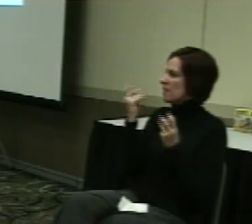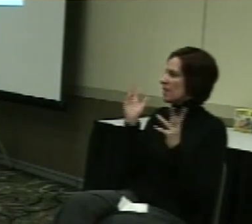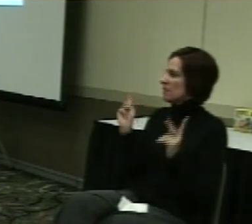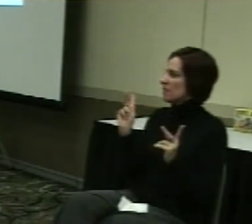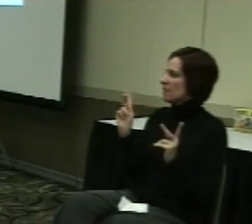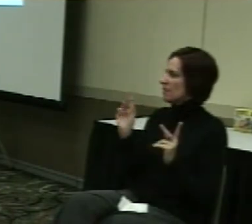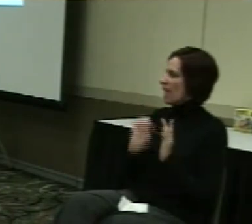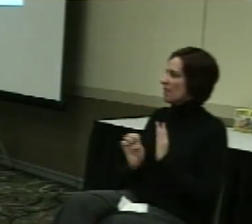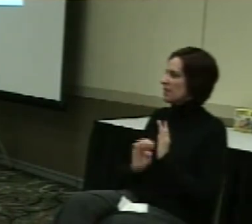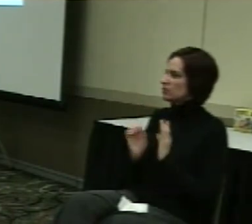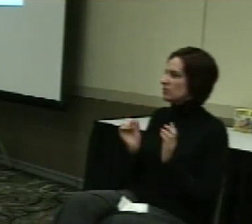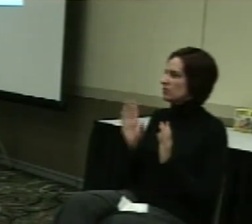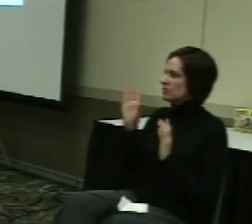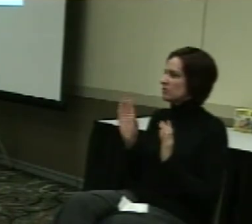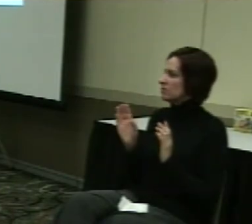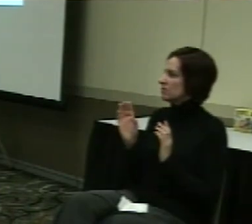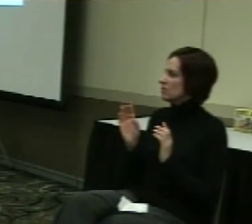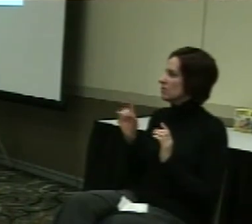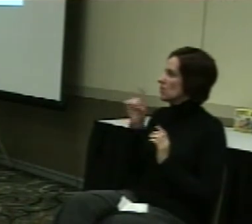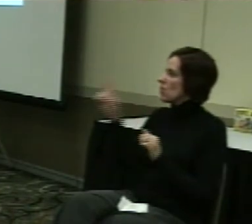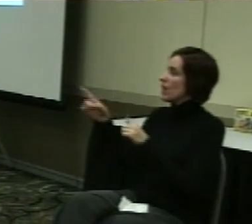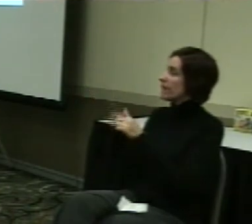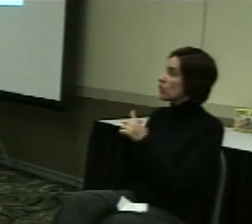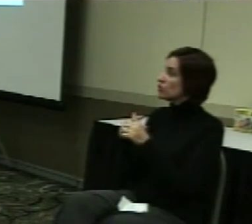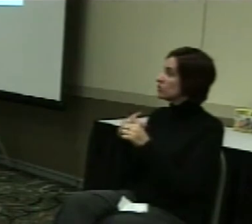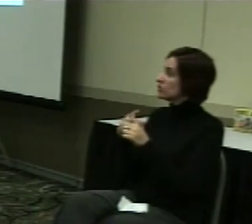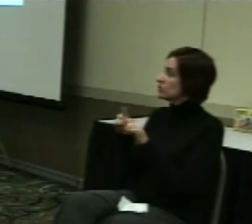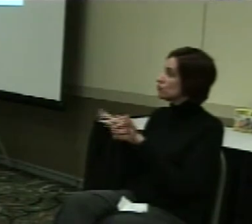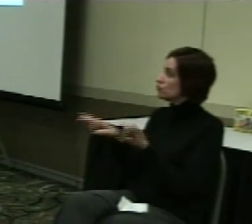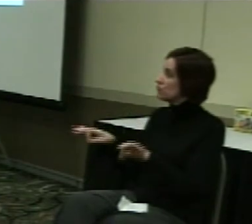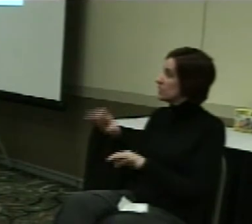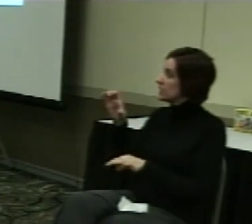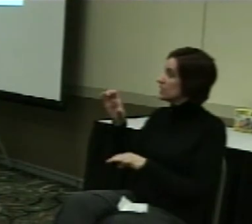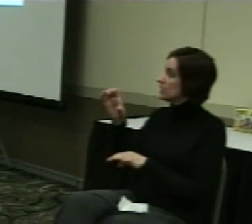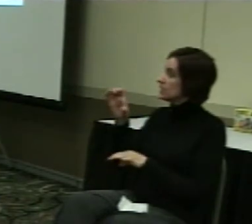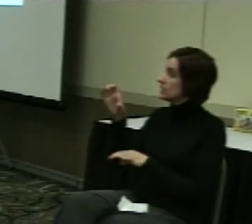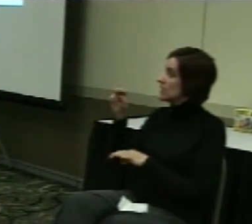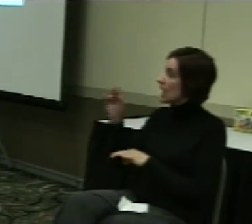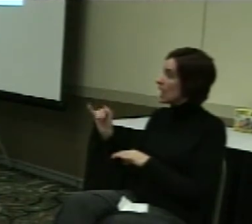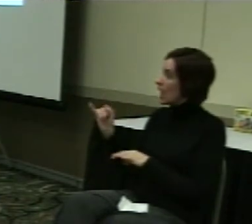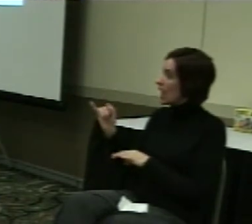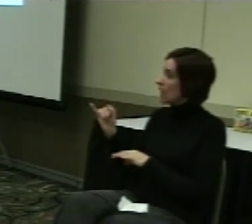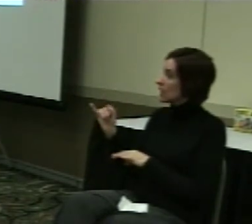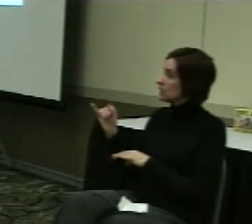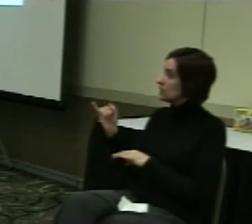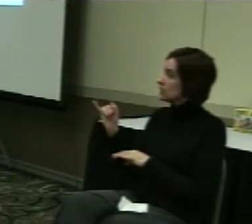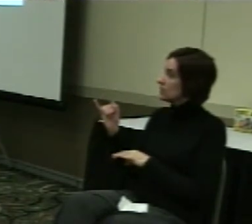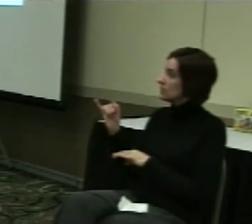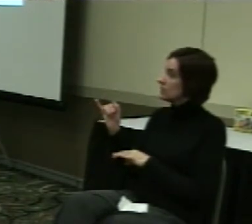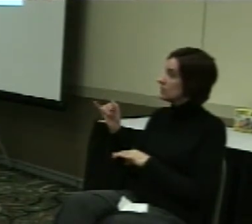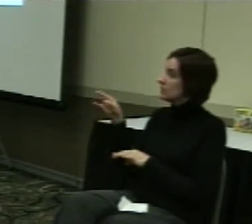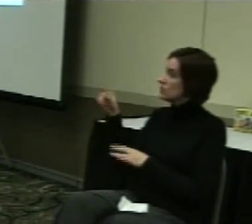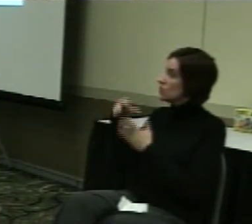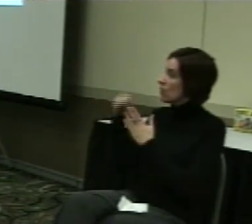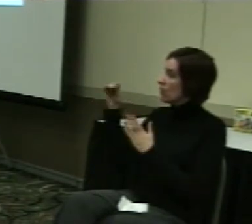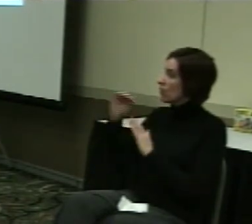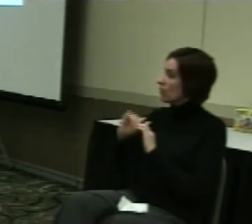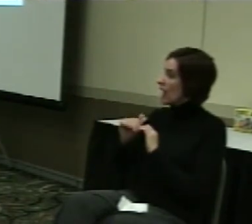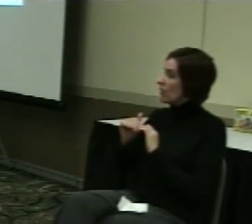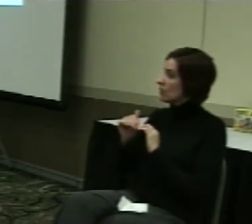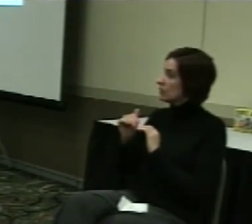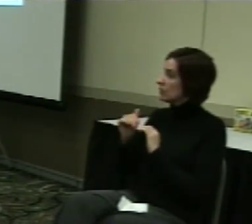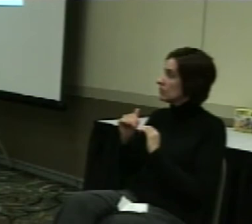we? Is your first degree in like a CNI kind of program where you taught, you learned how to,